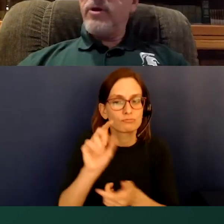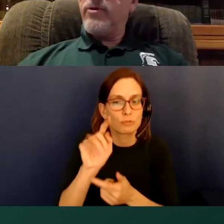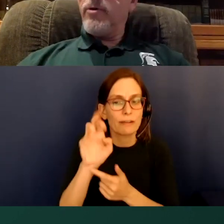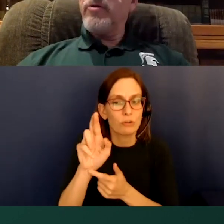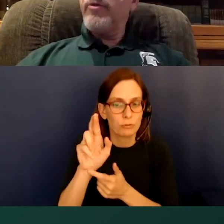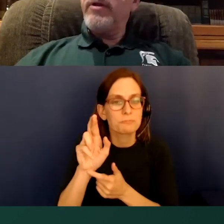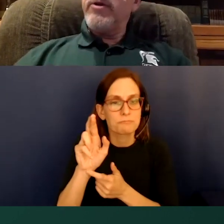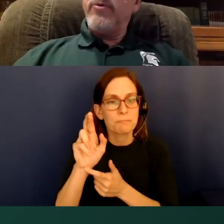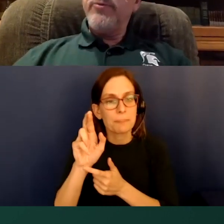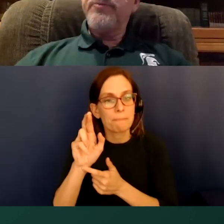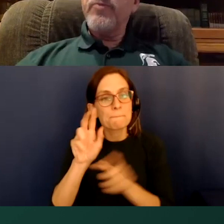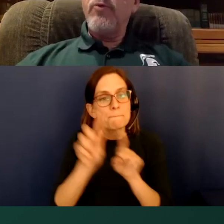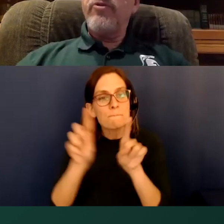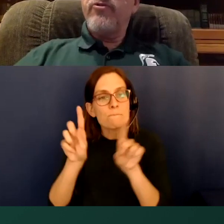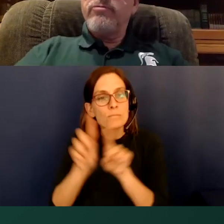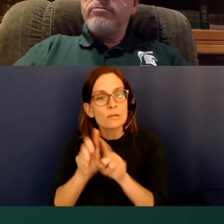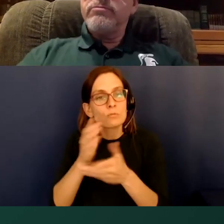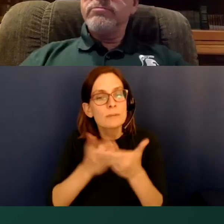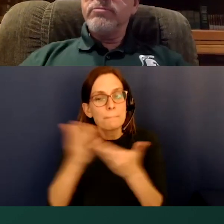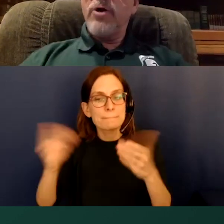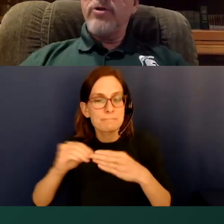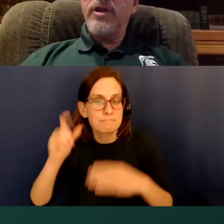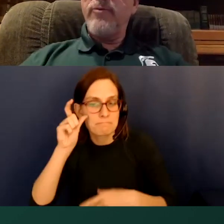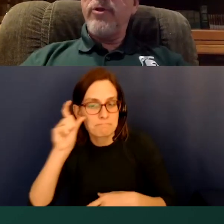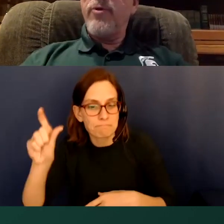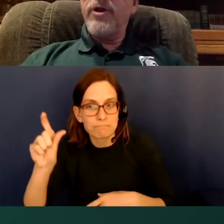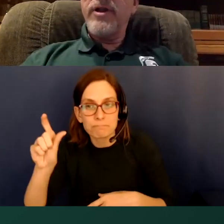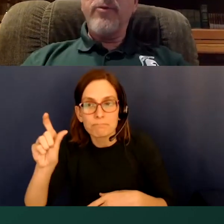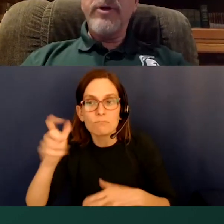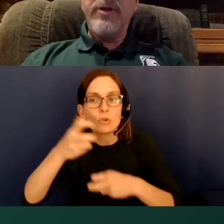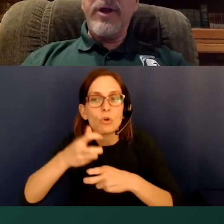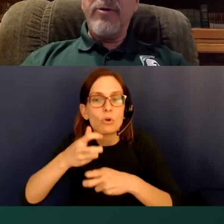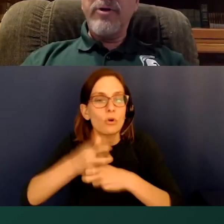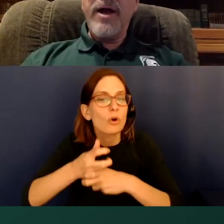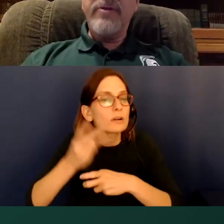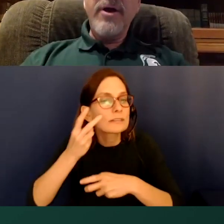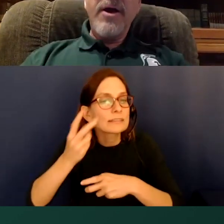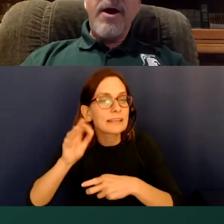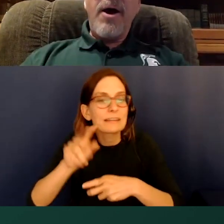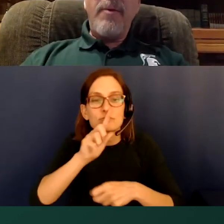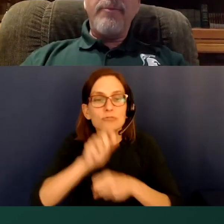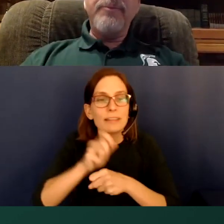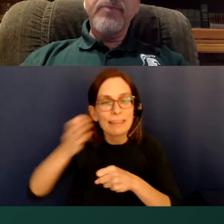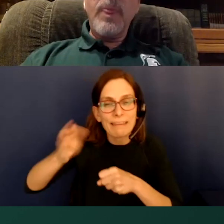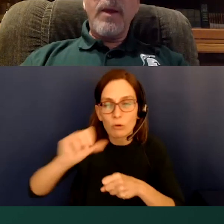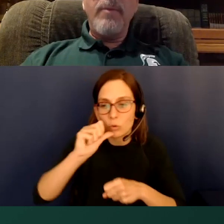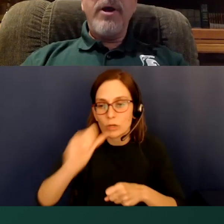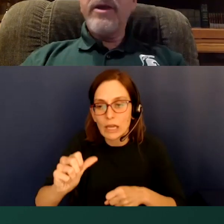But there are also things in the moon which hard to say whether you want to say they're really there or not.